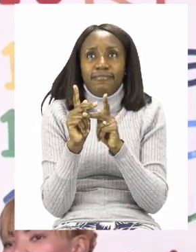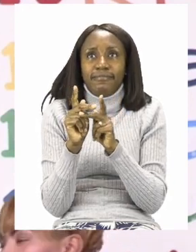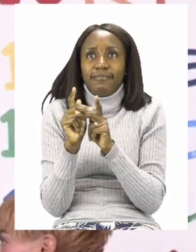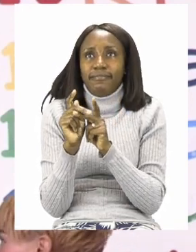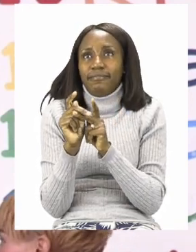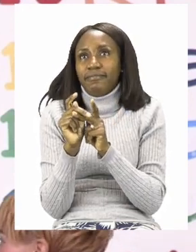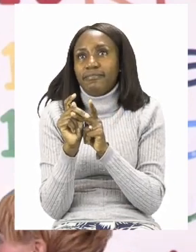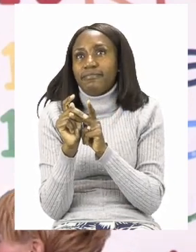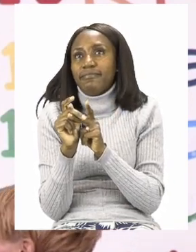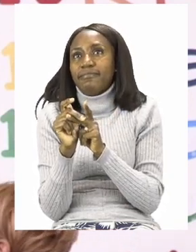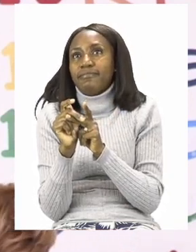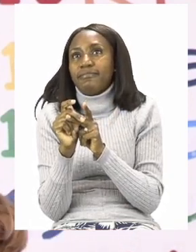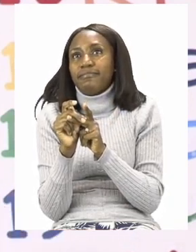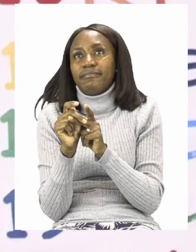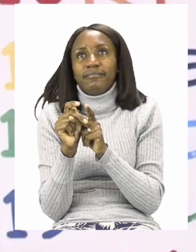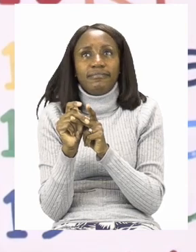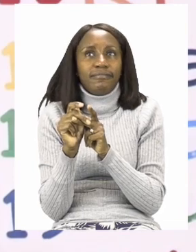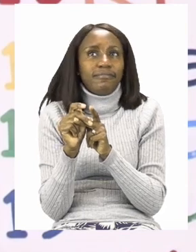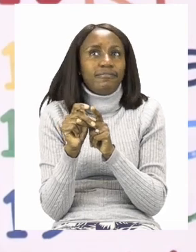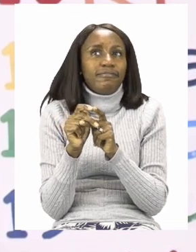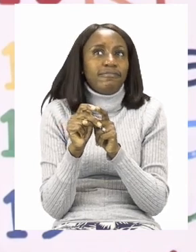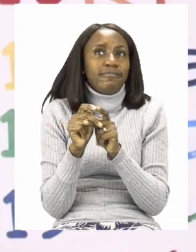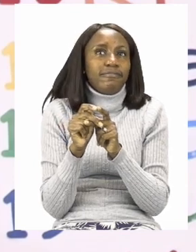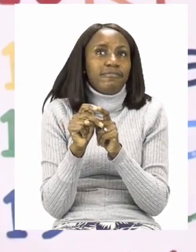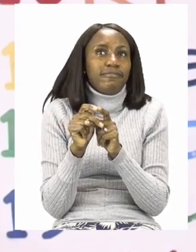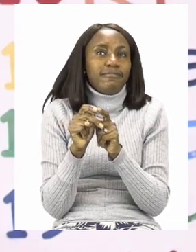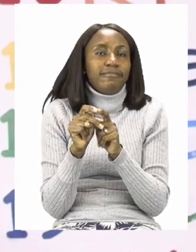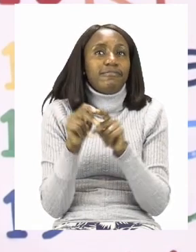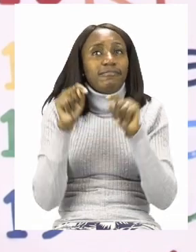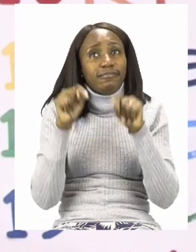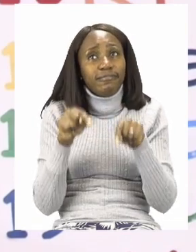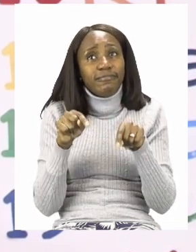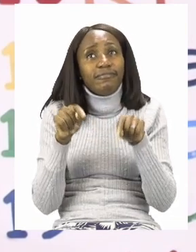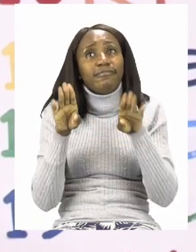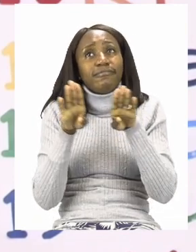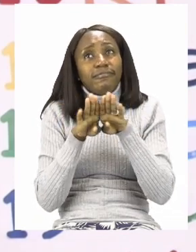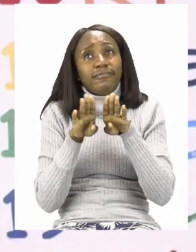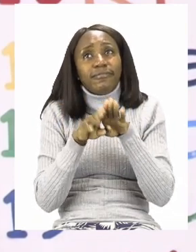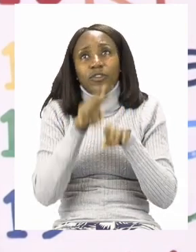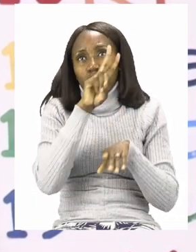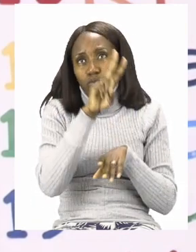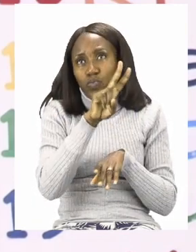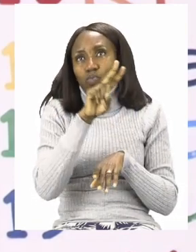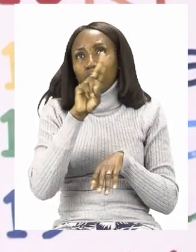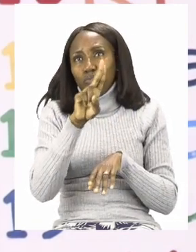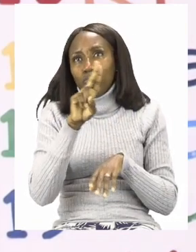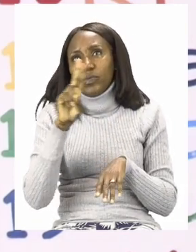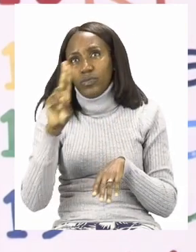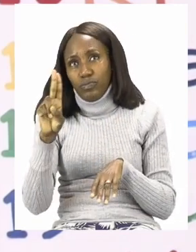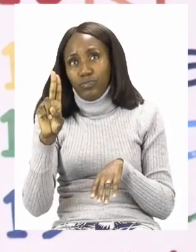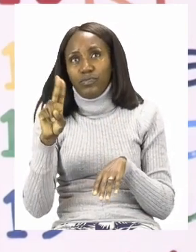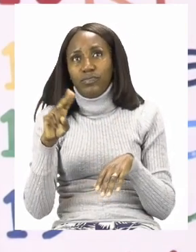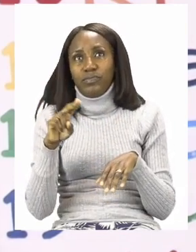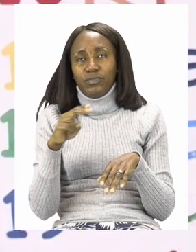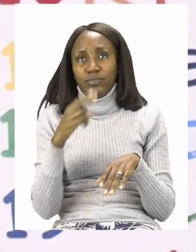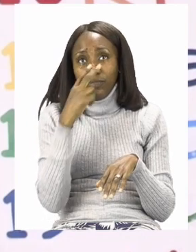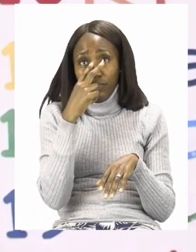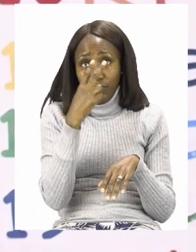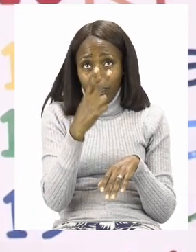the 2 times tables, we do it in 2s. Then it would look like this. We